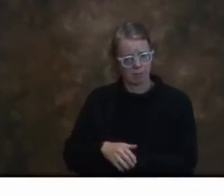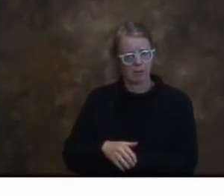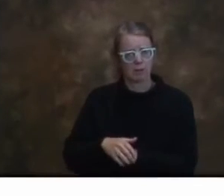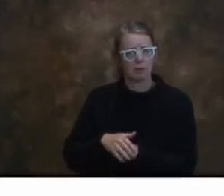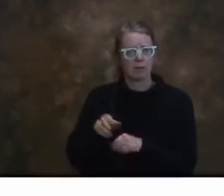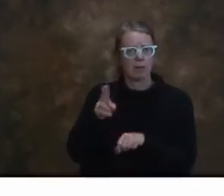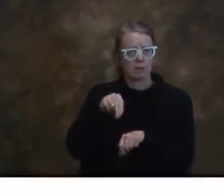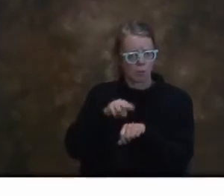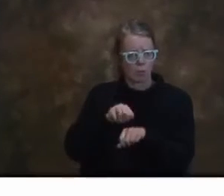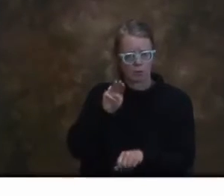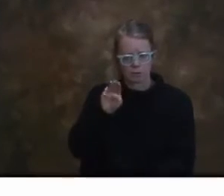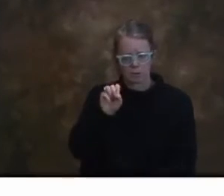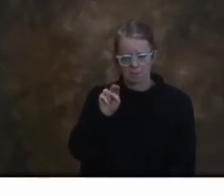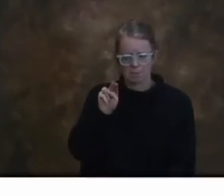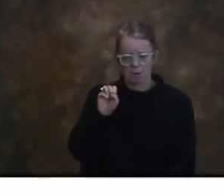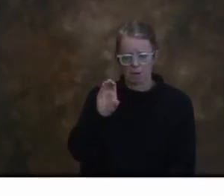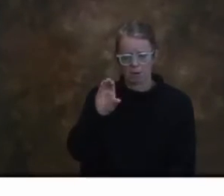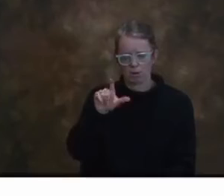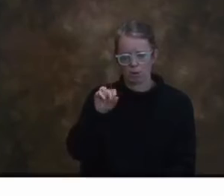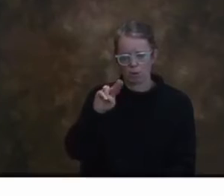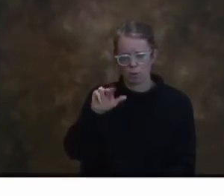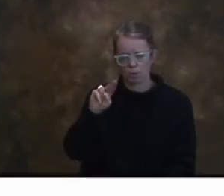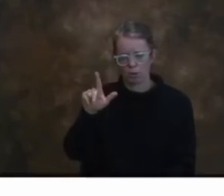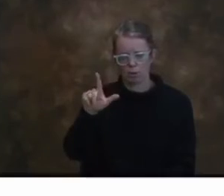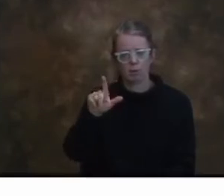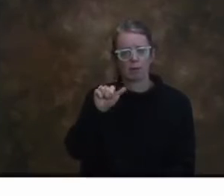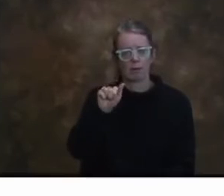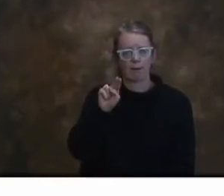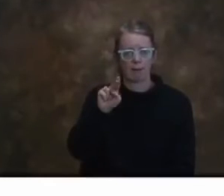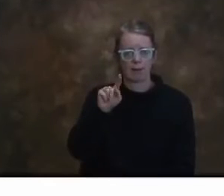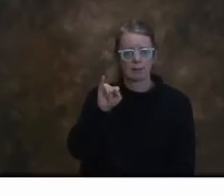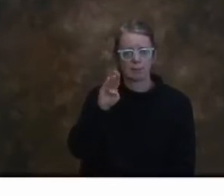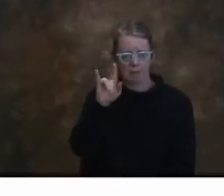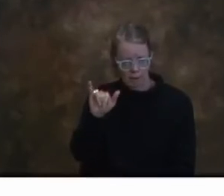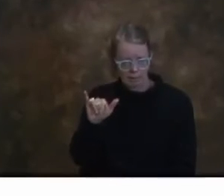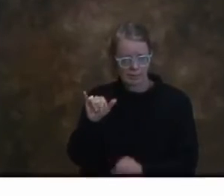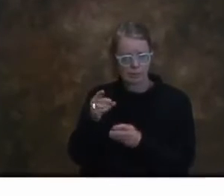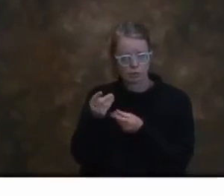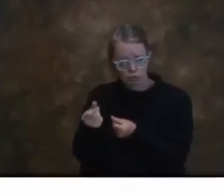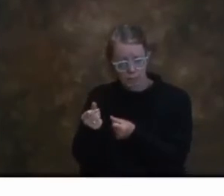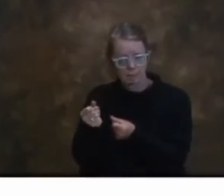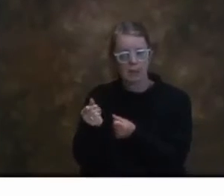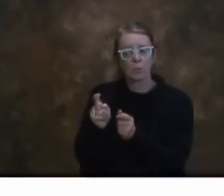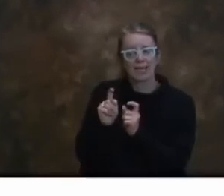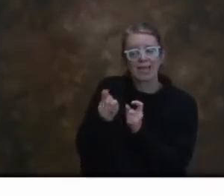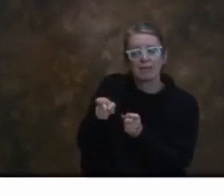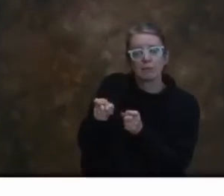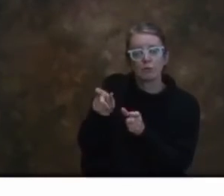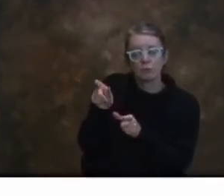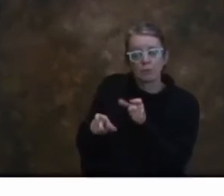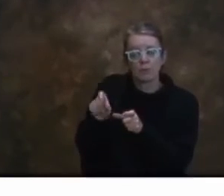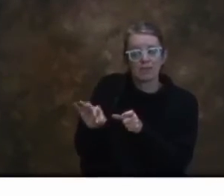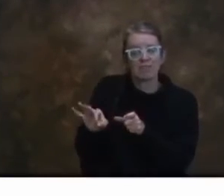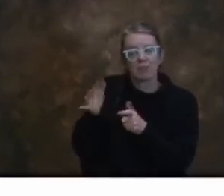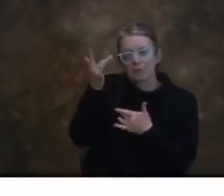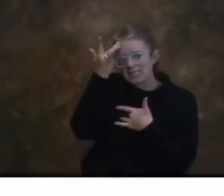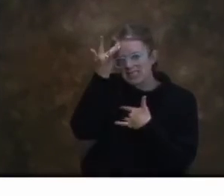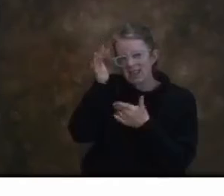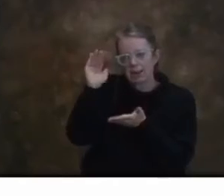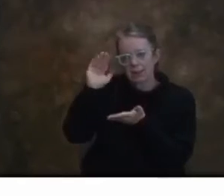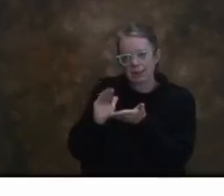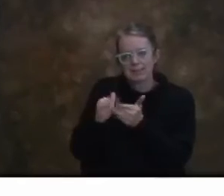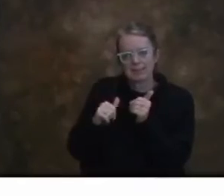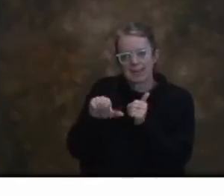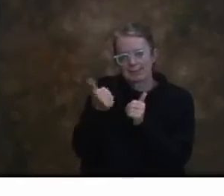monoclonal antibody treatment, it is available to those who have had symptoms of COVID-19 for 10 days or less. And